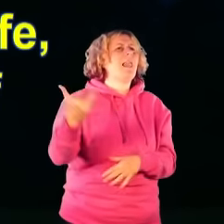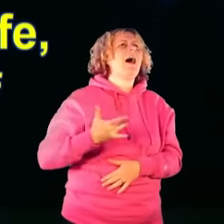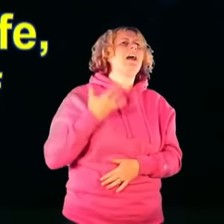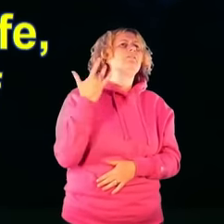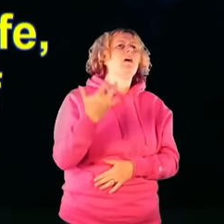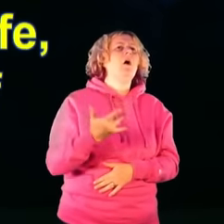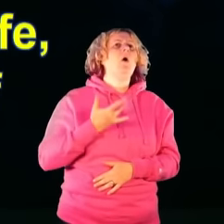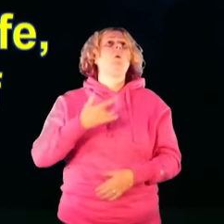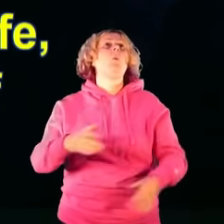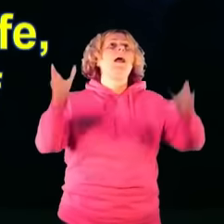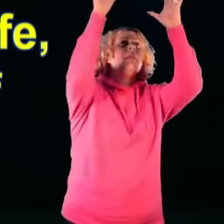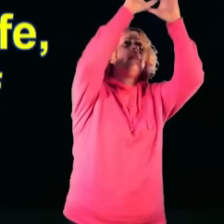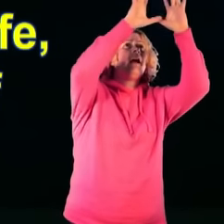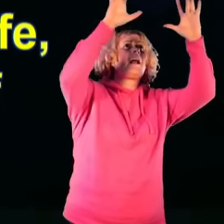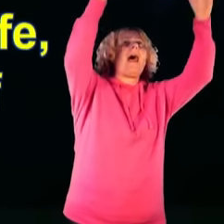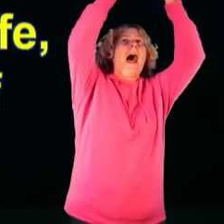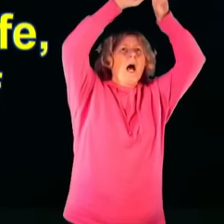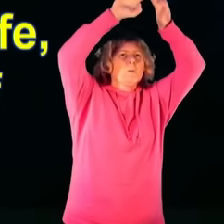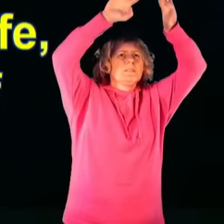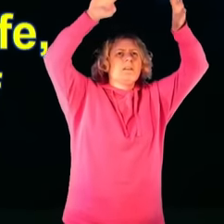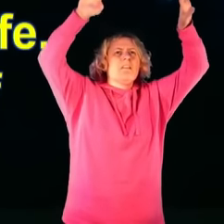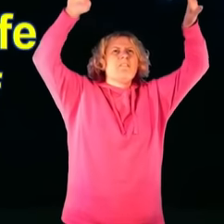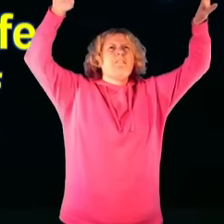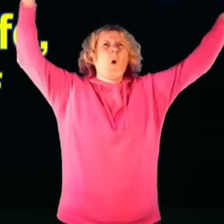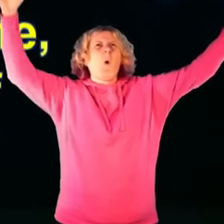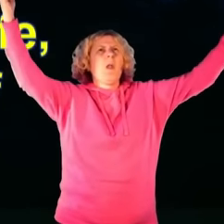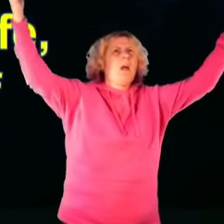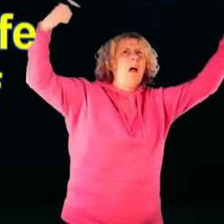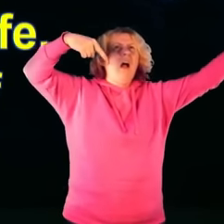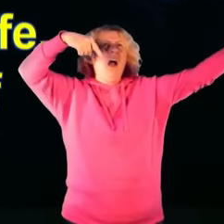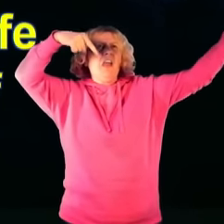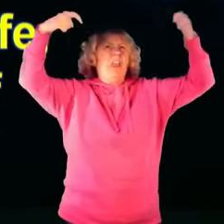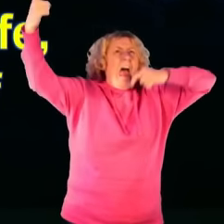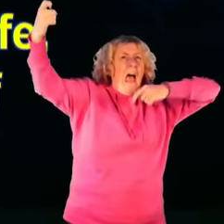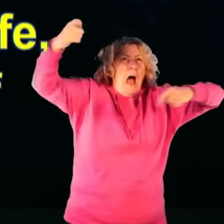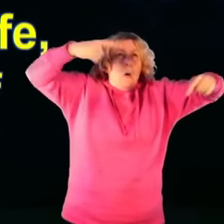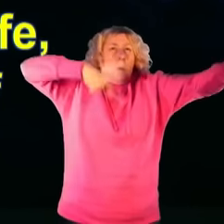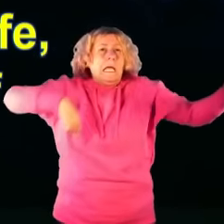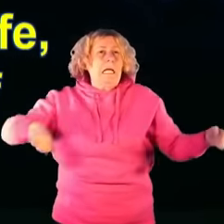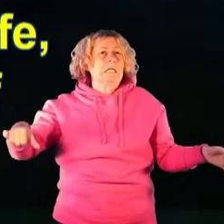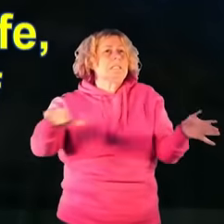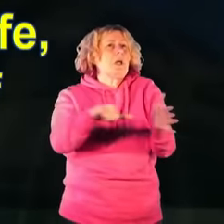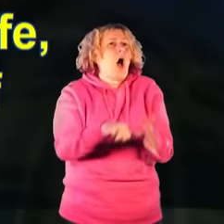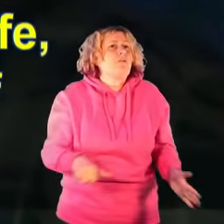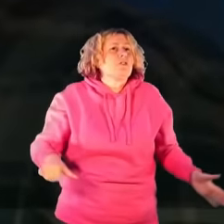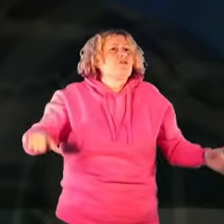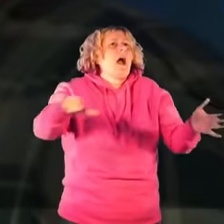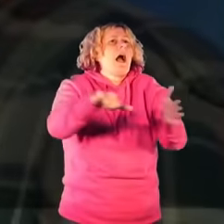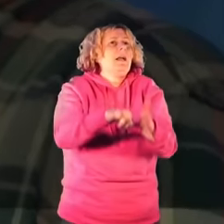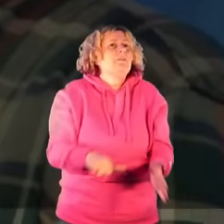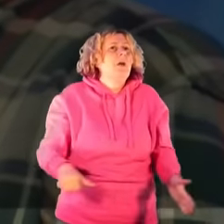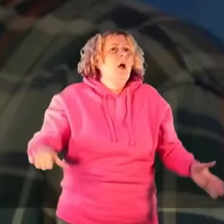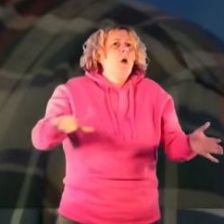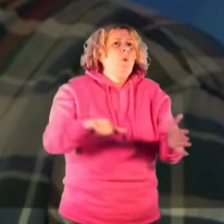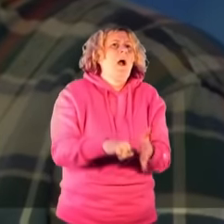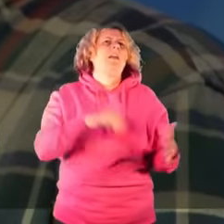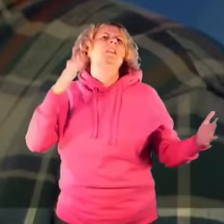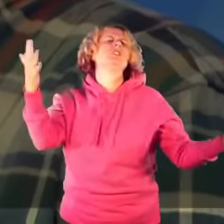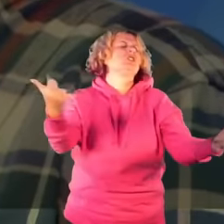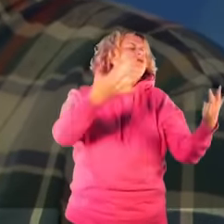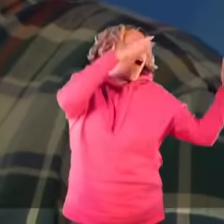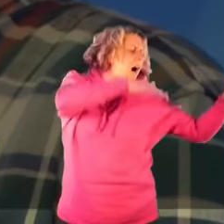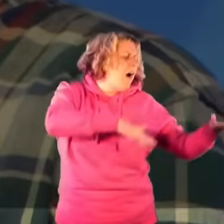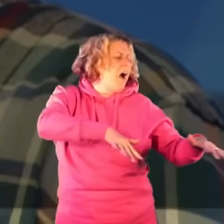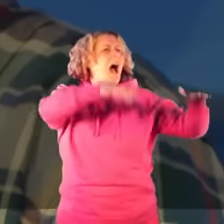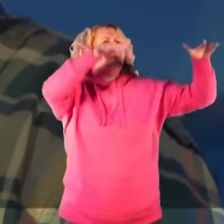storms of life, when the clouds unfold their wings of strife, when